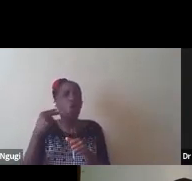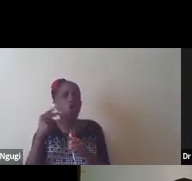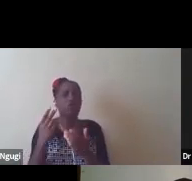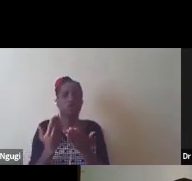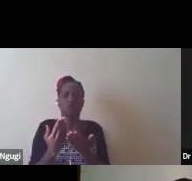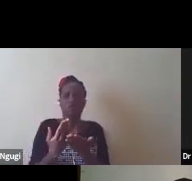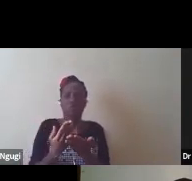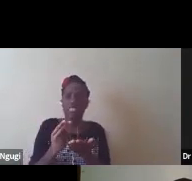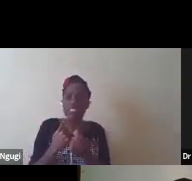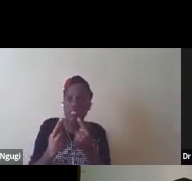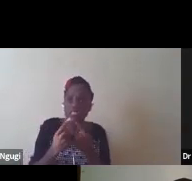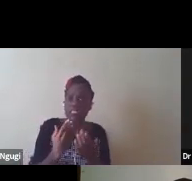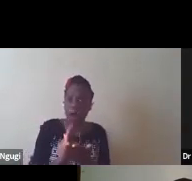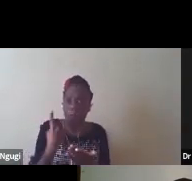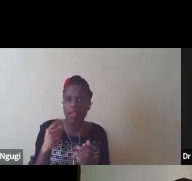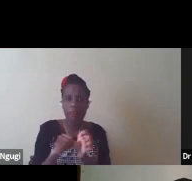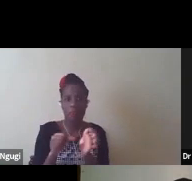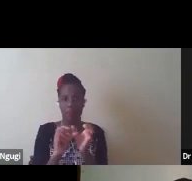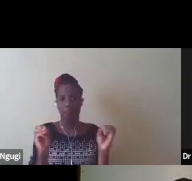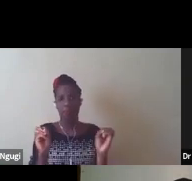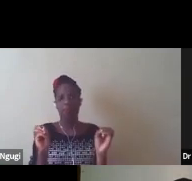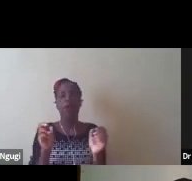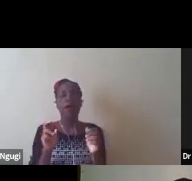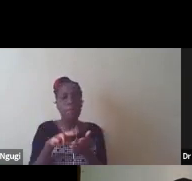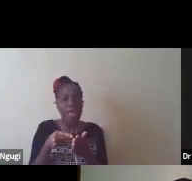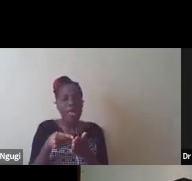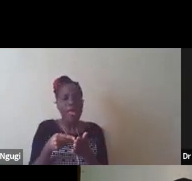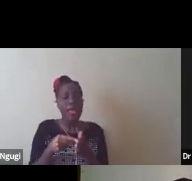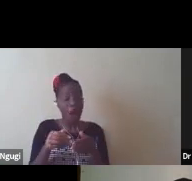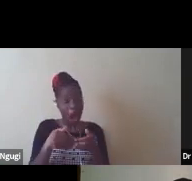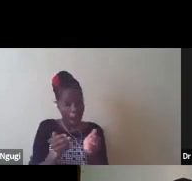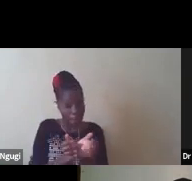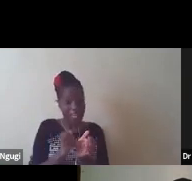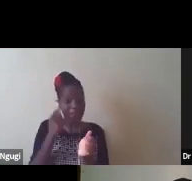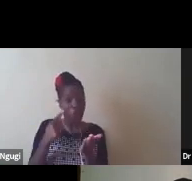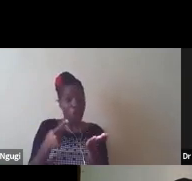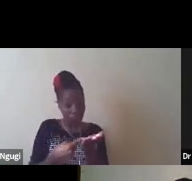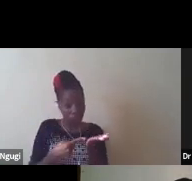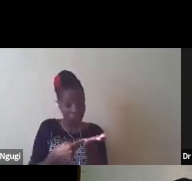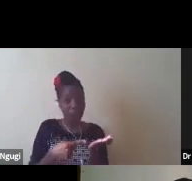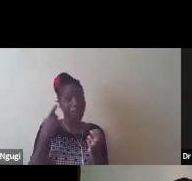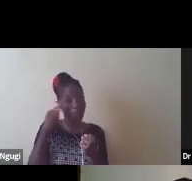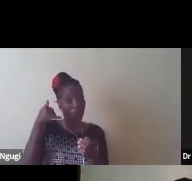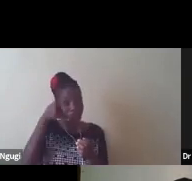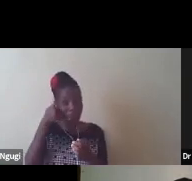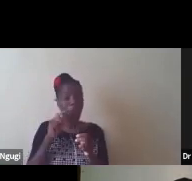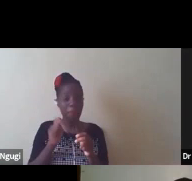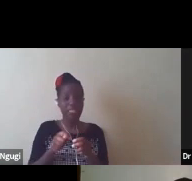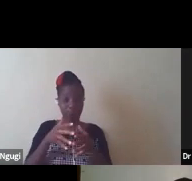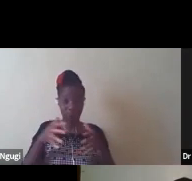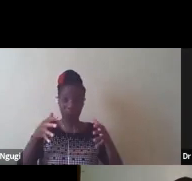to the network. But the first one of discussing with the telcos so that can expand their reach is something important that we can get them to